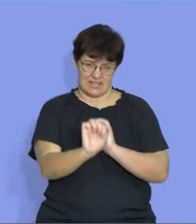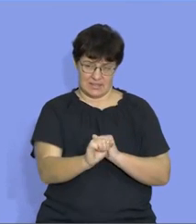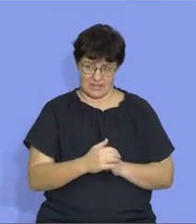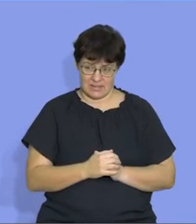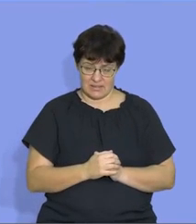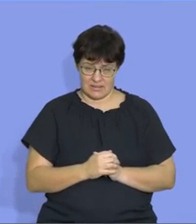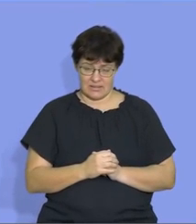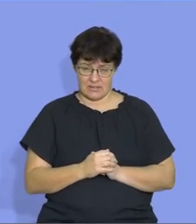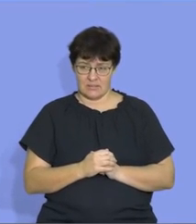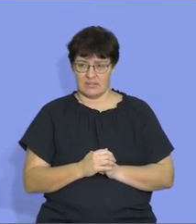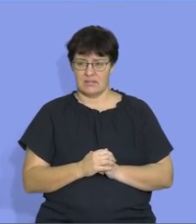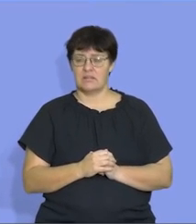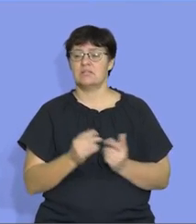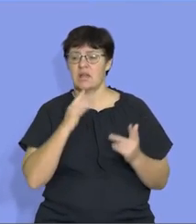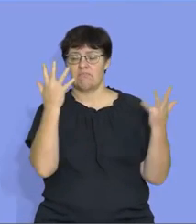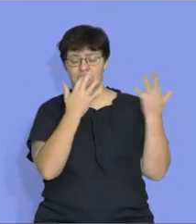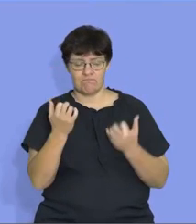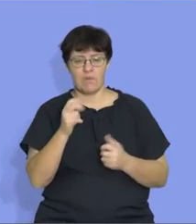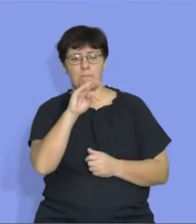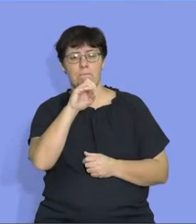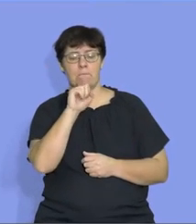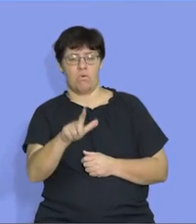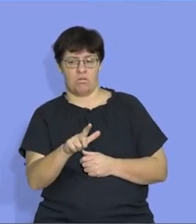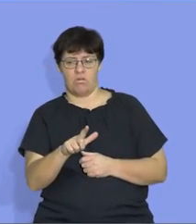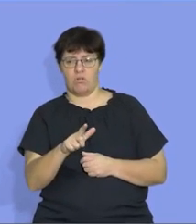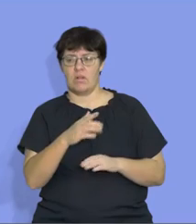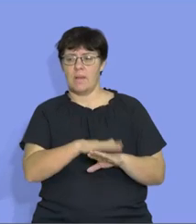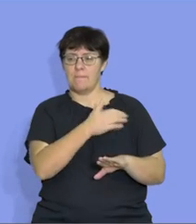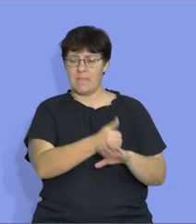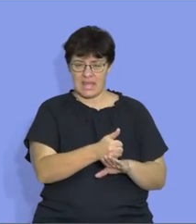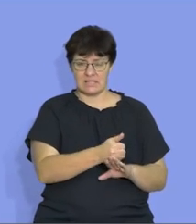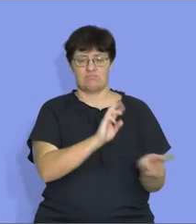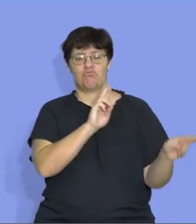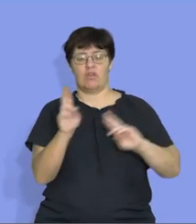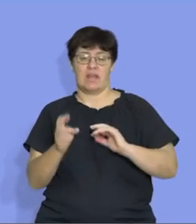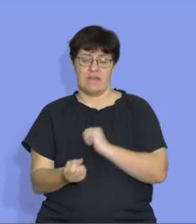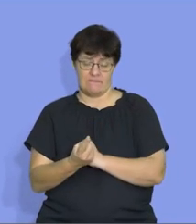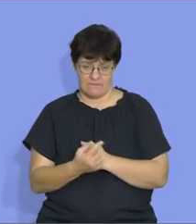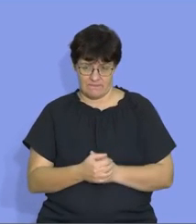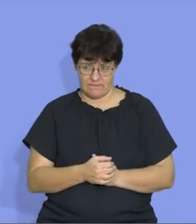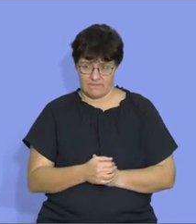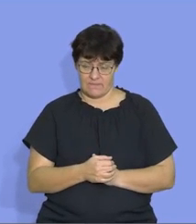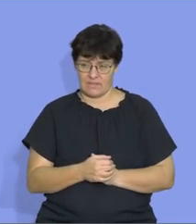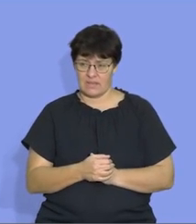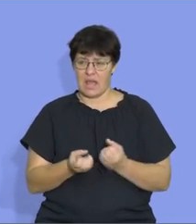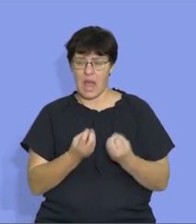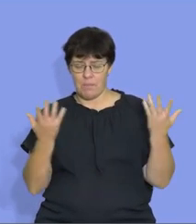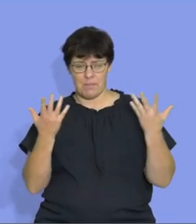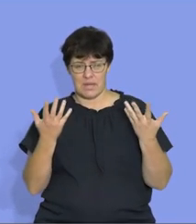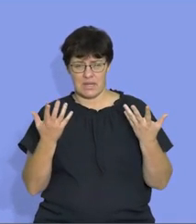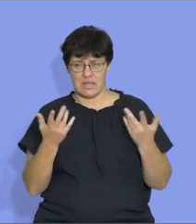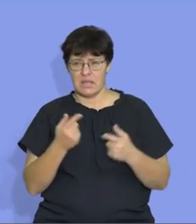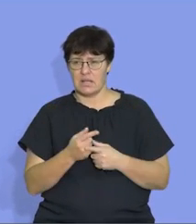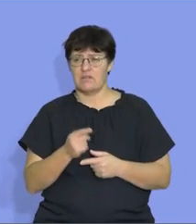the question says, calculate the number of moles of base that reacted. Okay, how much volume of the base reacted? 25